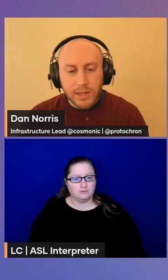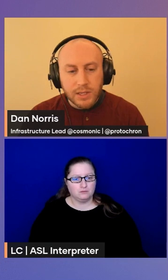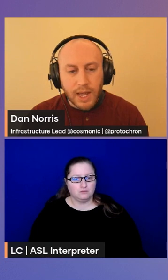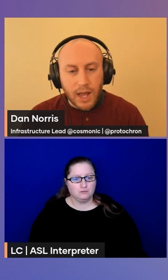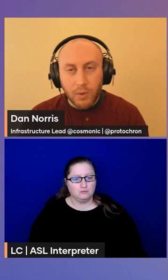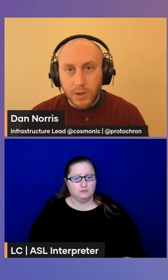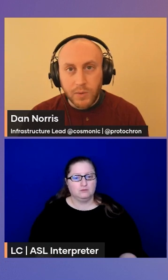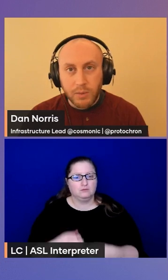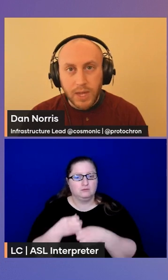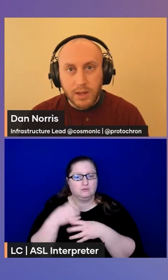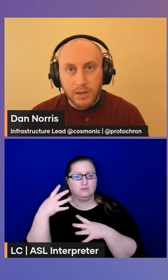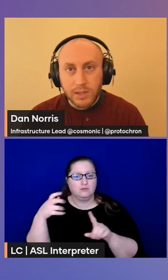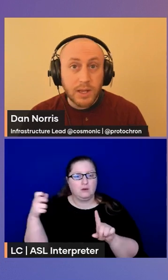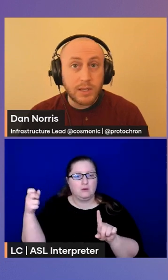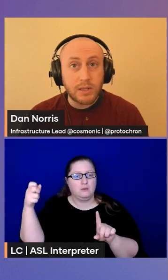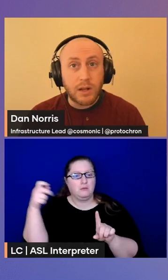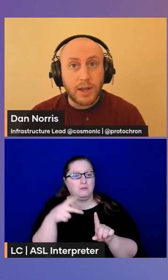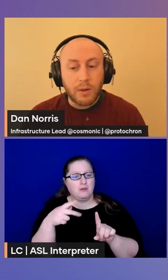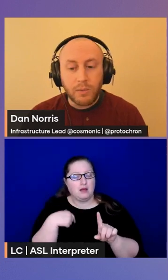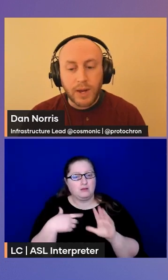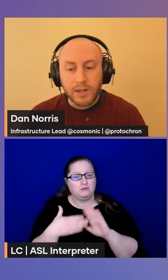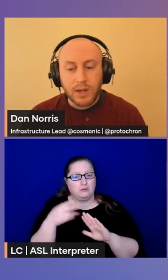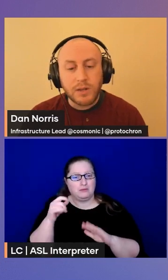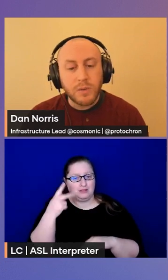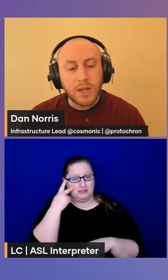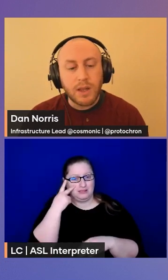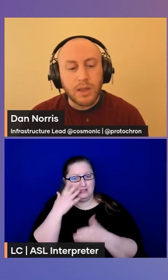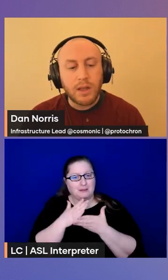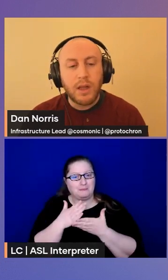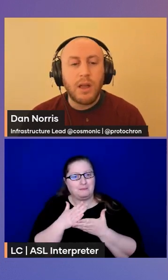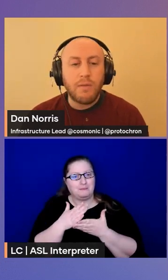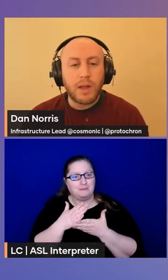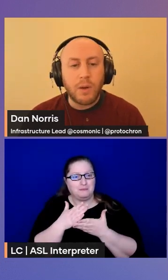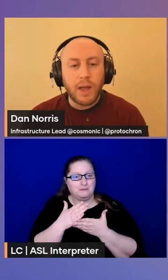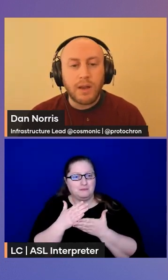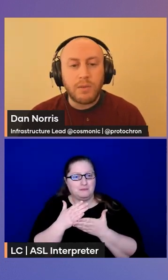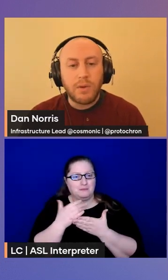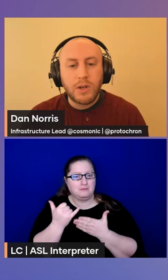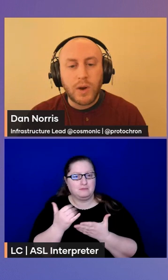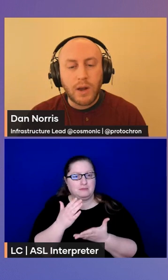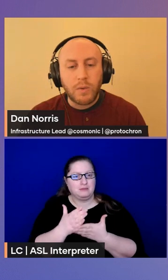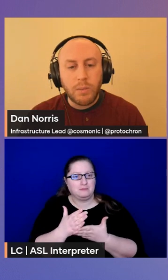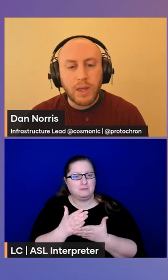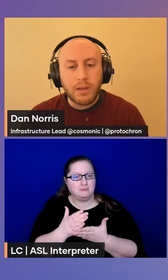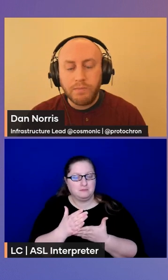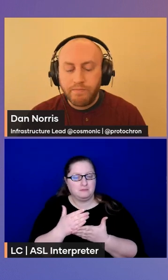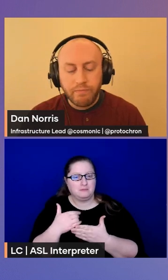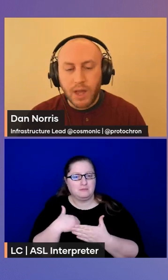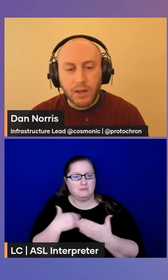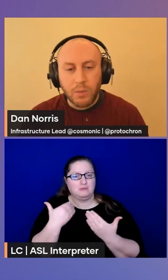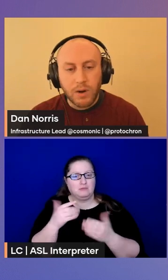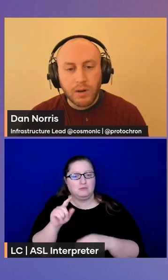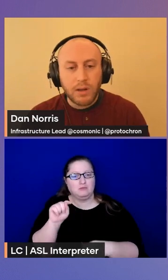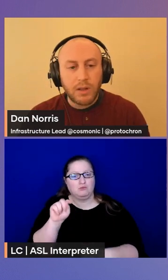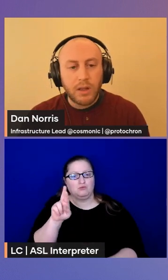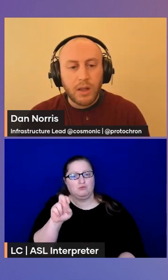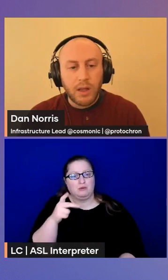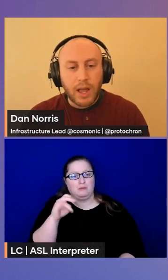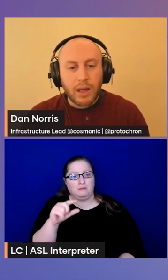to this tab where I was running ping, you see that it's stalled out, right? It's not doing anything. If I go ahead and try and reping, not going to